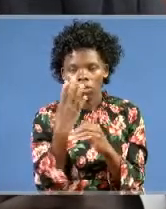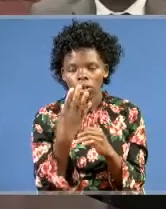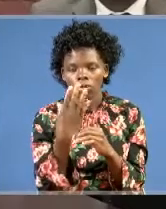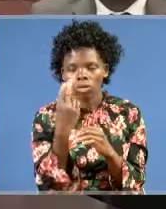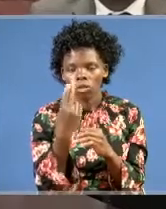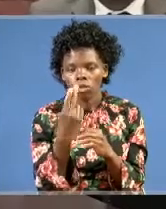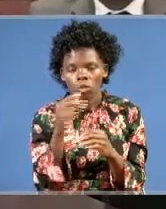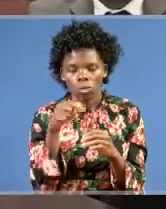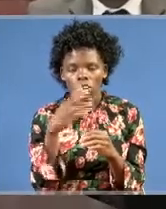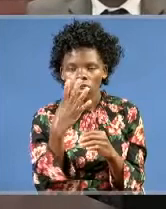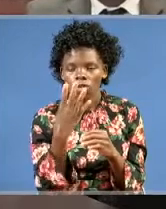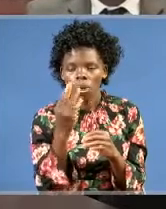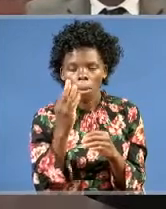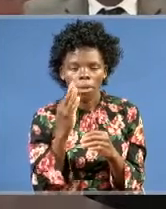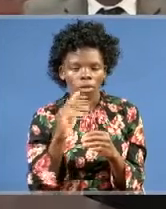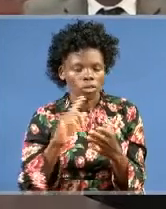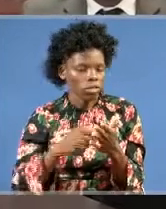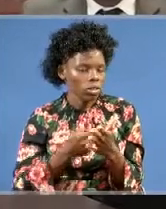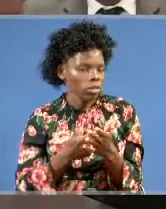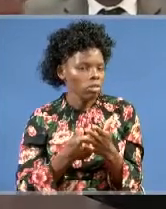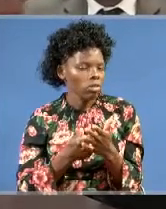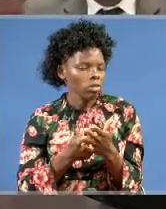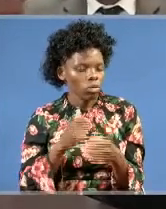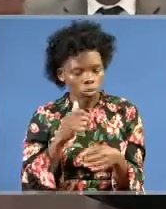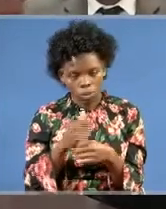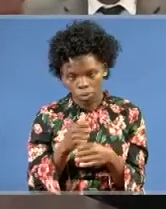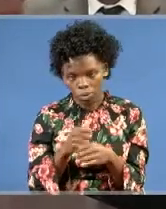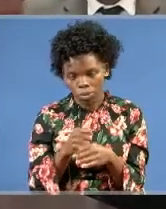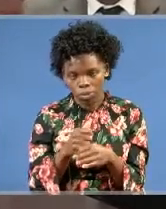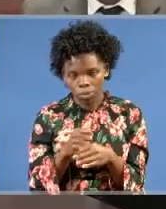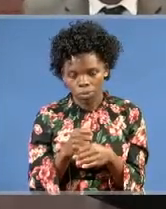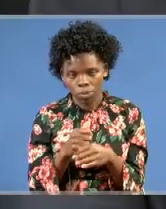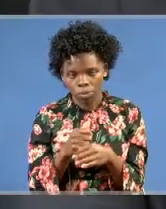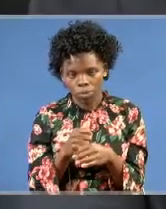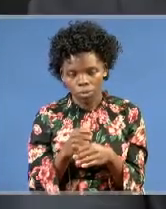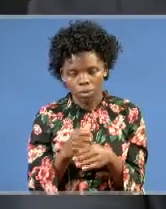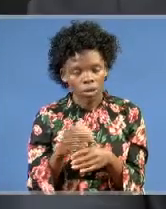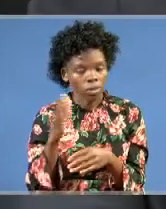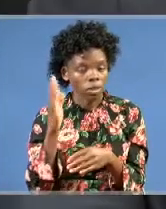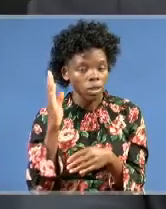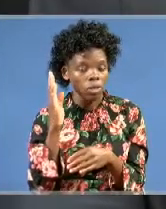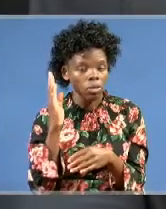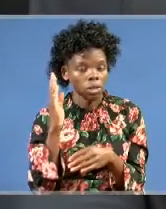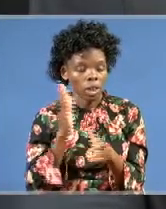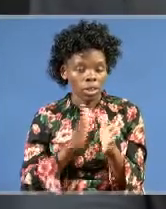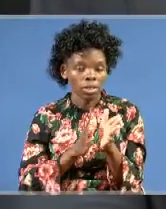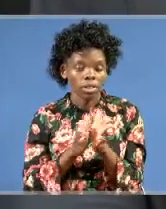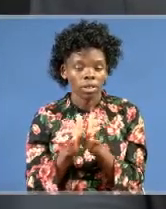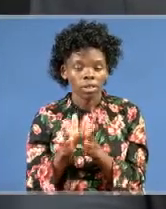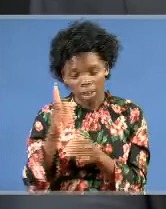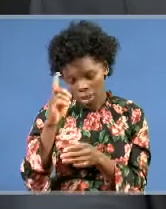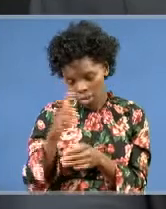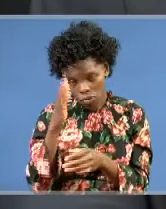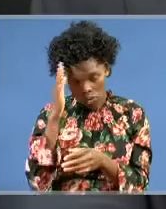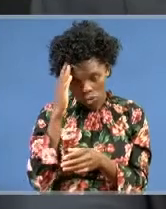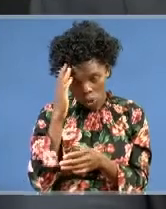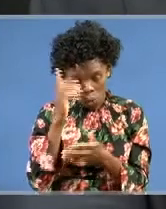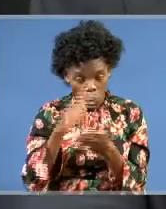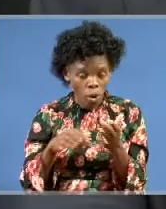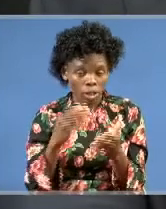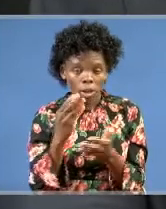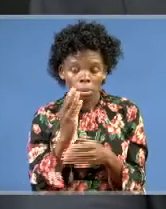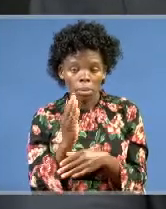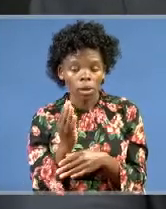billion shillings to undertake its operations. Education and security, our citizens are demanding to know what the